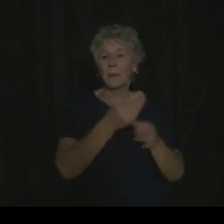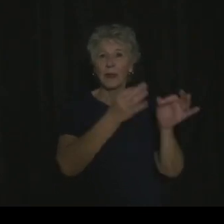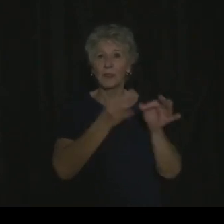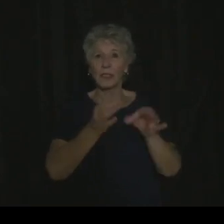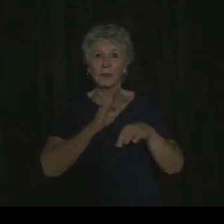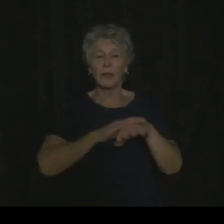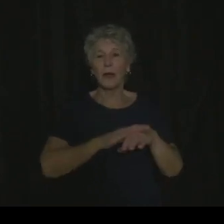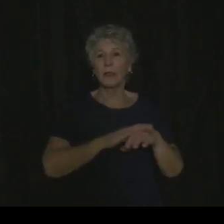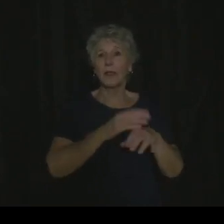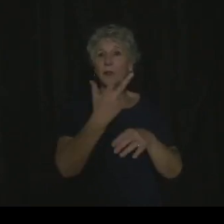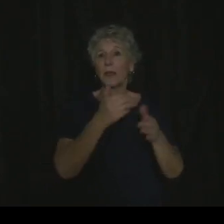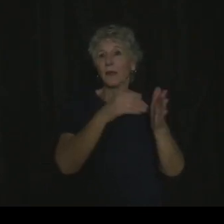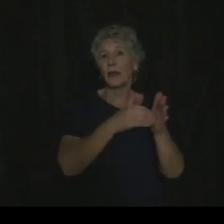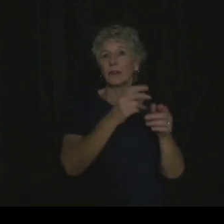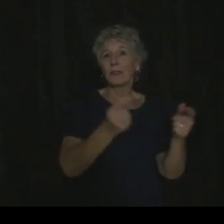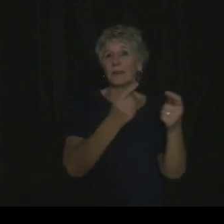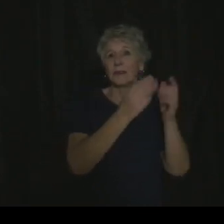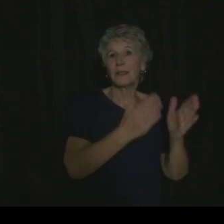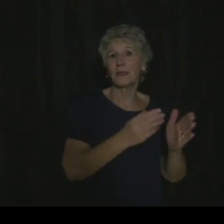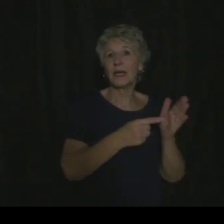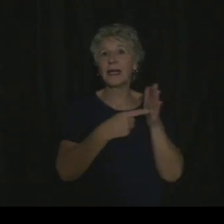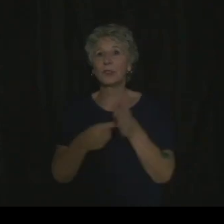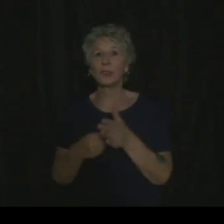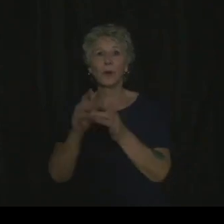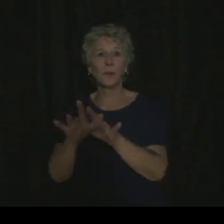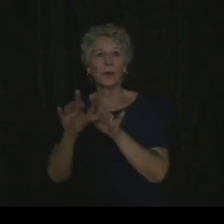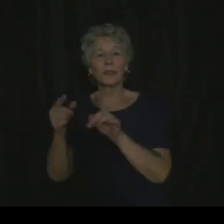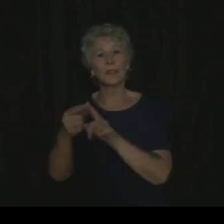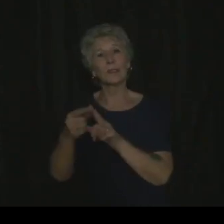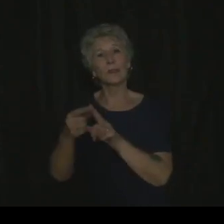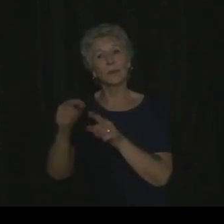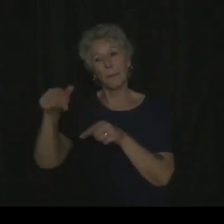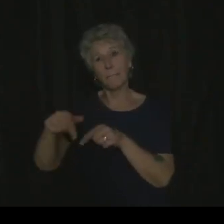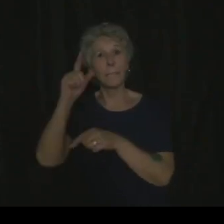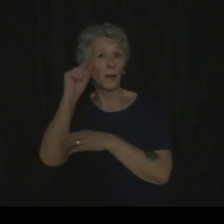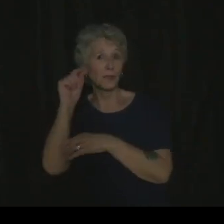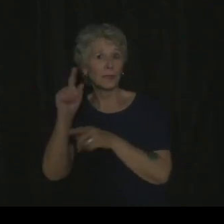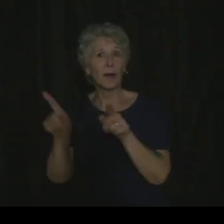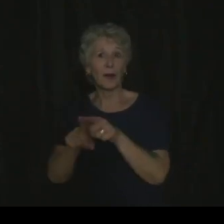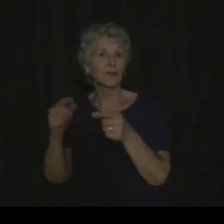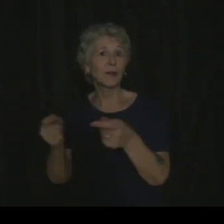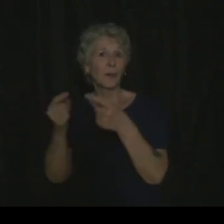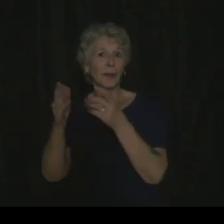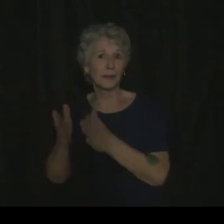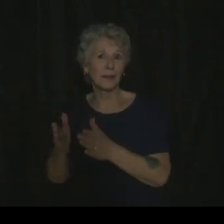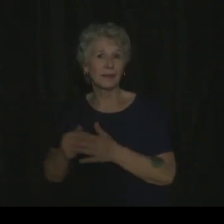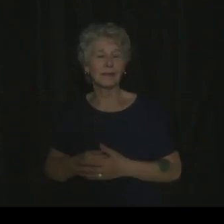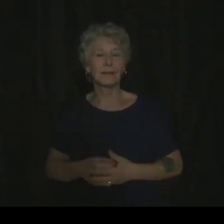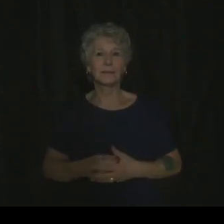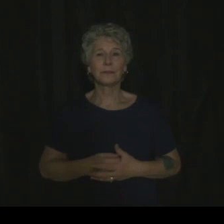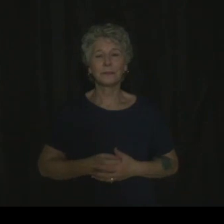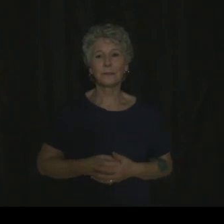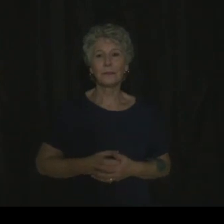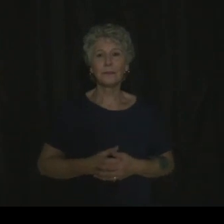sinners and to show mercy to Moses, who is also a sinner, and the other people that didn't get killed.